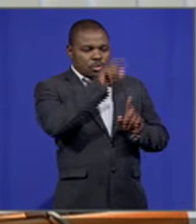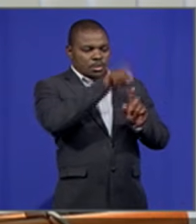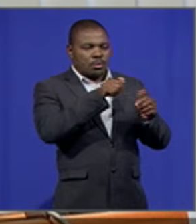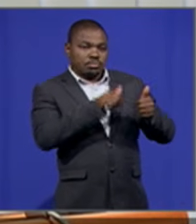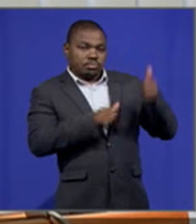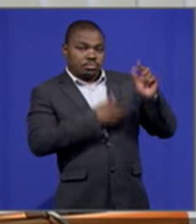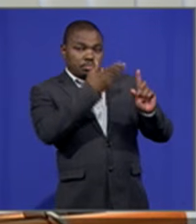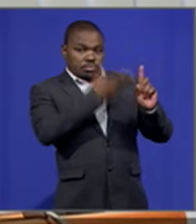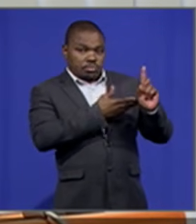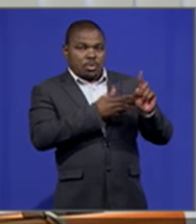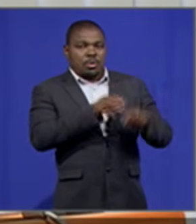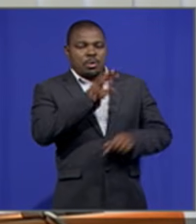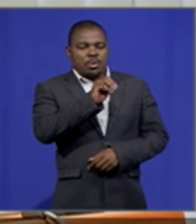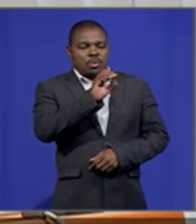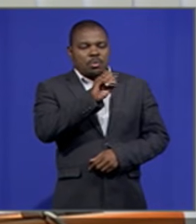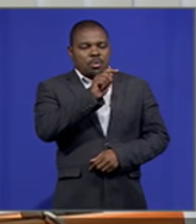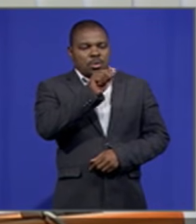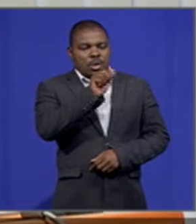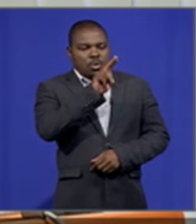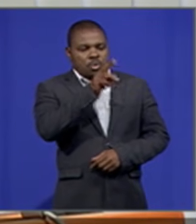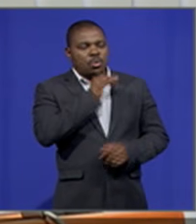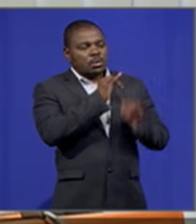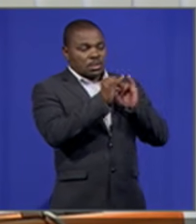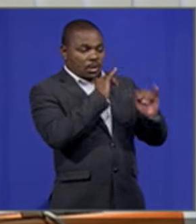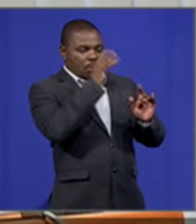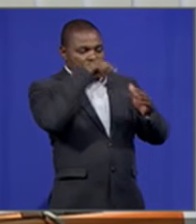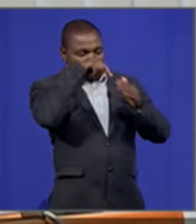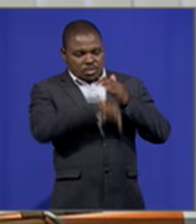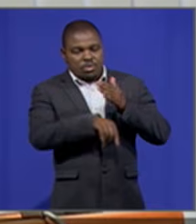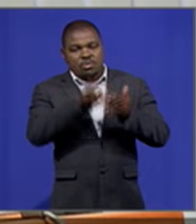tša SABC Koketšo Motau ka tshekatsheko yeo.